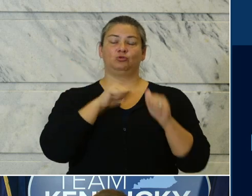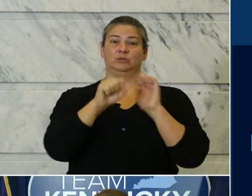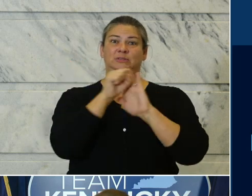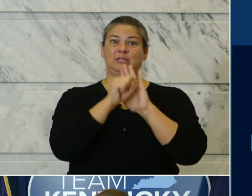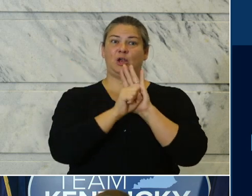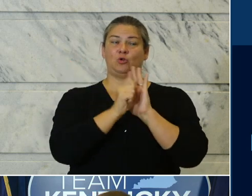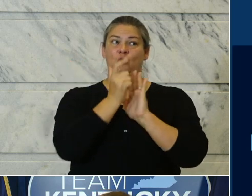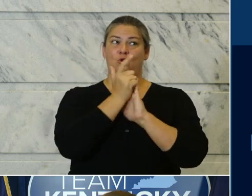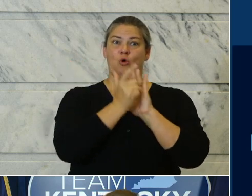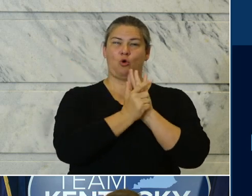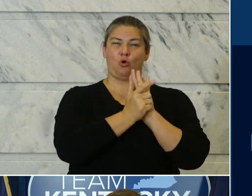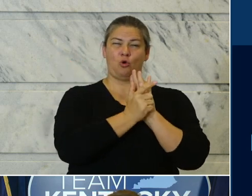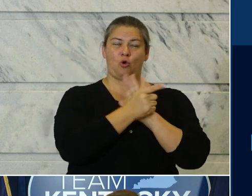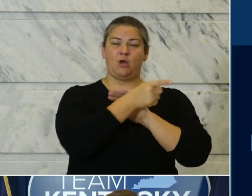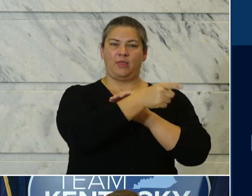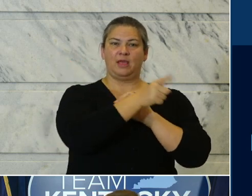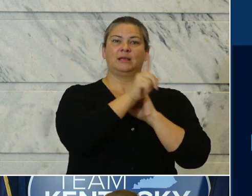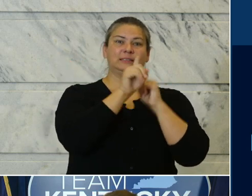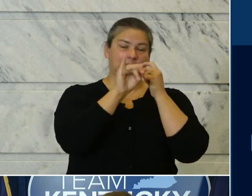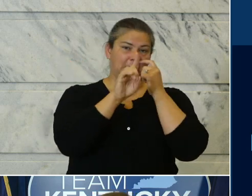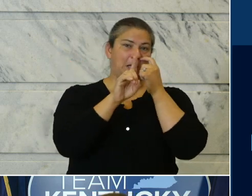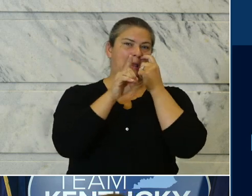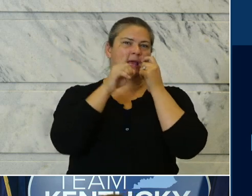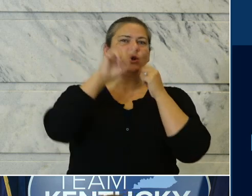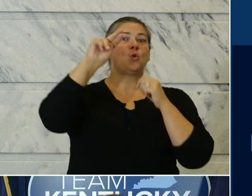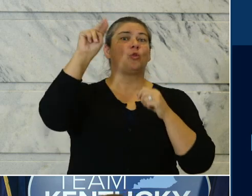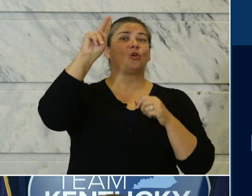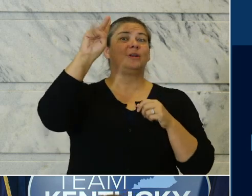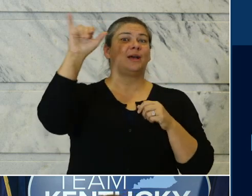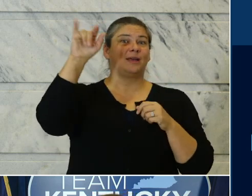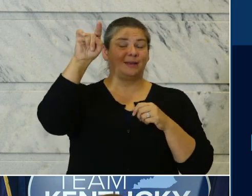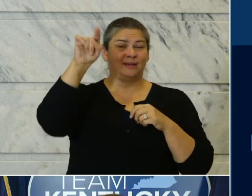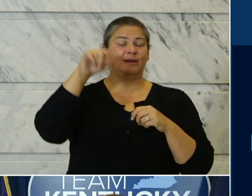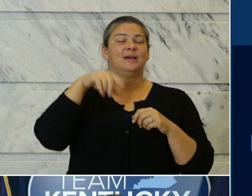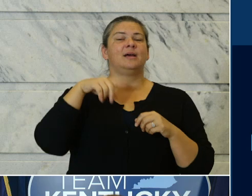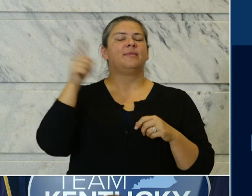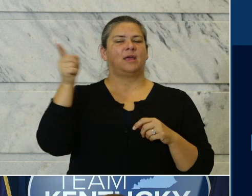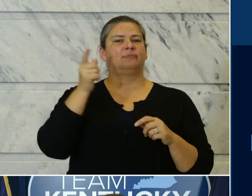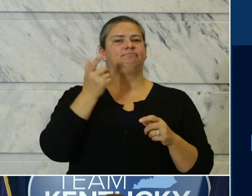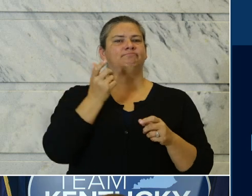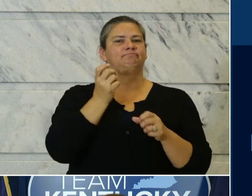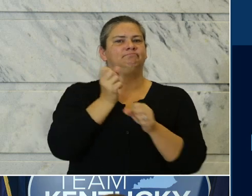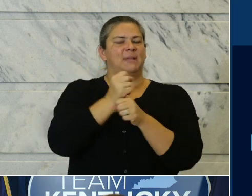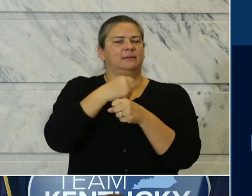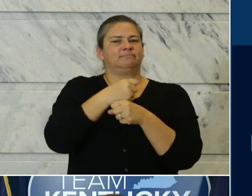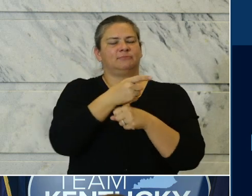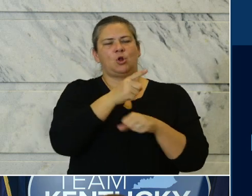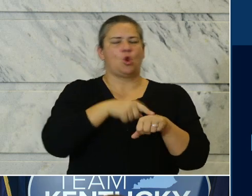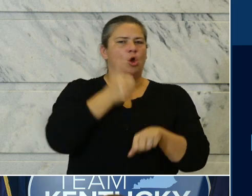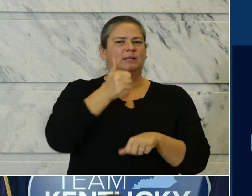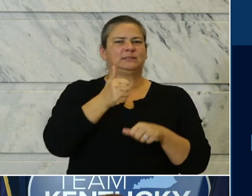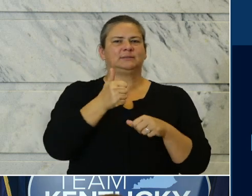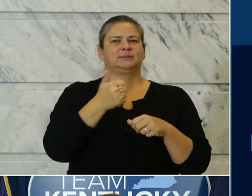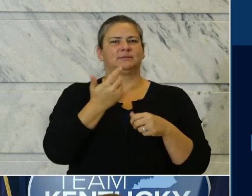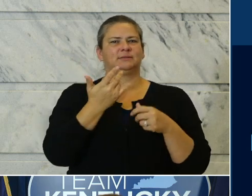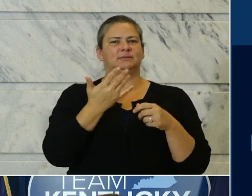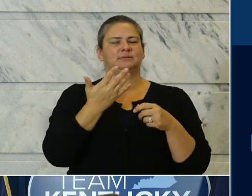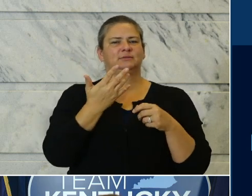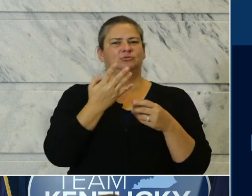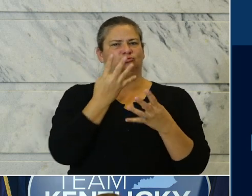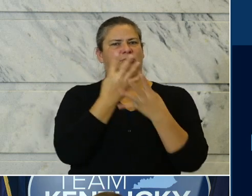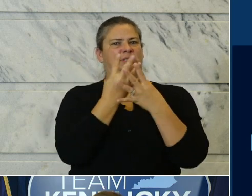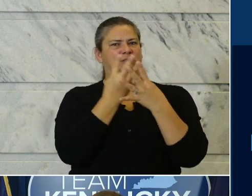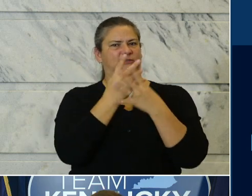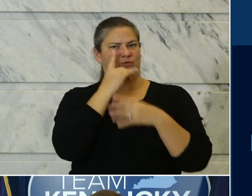was a former district judge in northern Kentucky, as well as created a task force that in some measure still